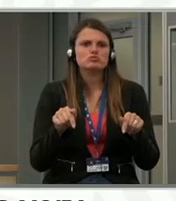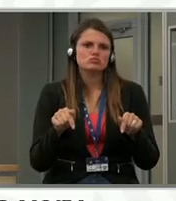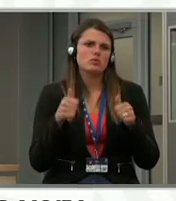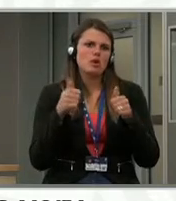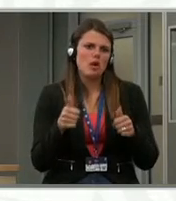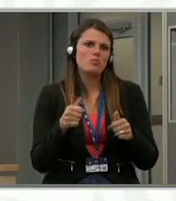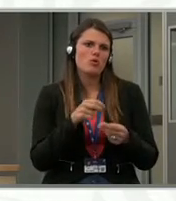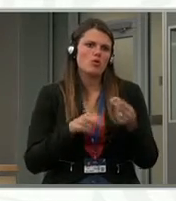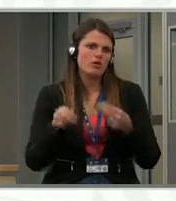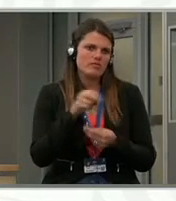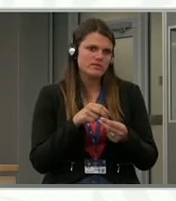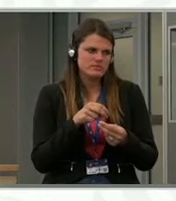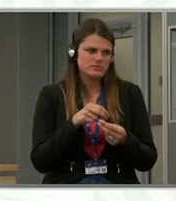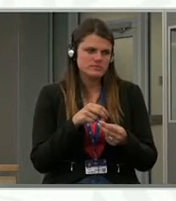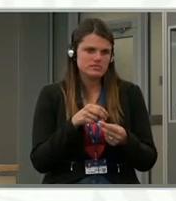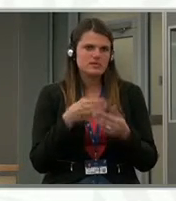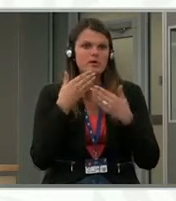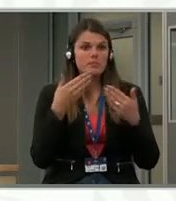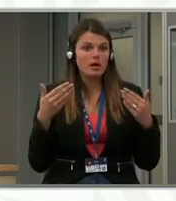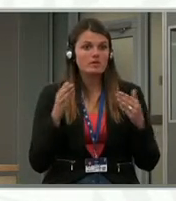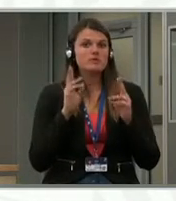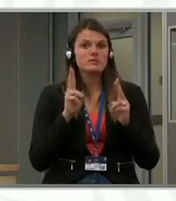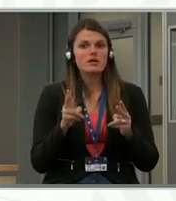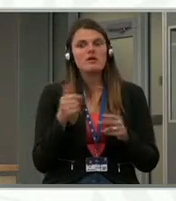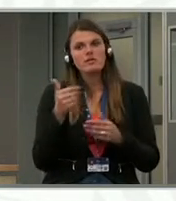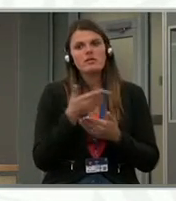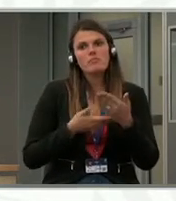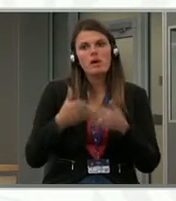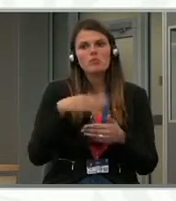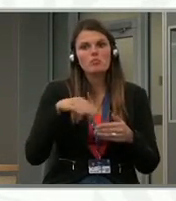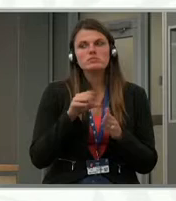Paldies, Cabrals kundzei. Thank you, Ms. Cabral.